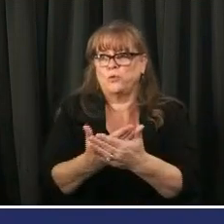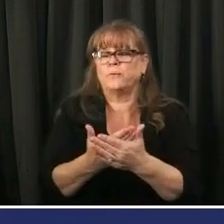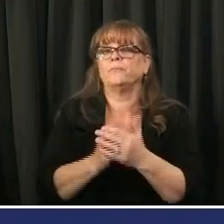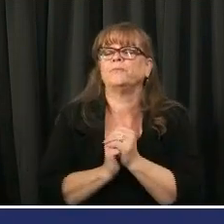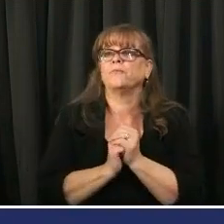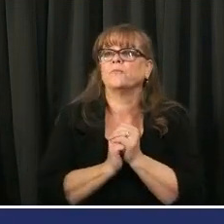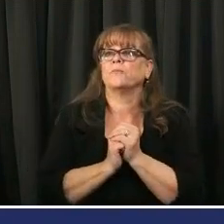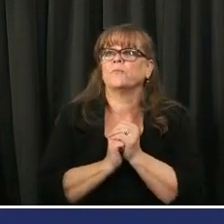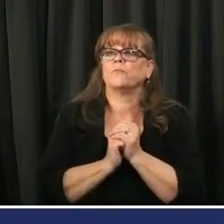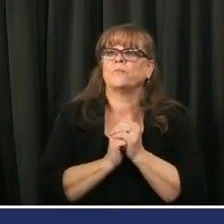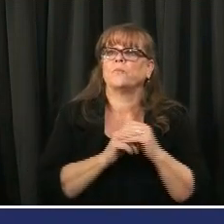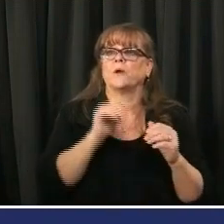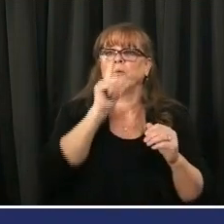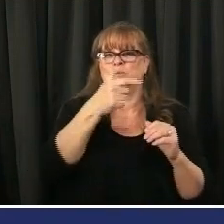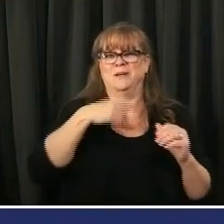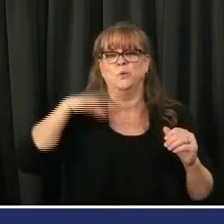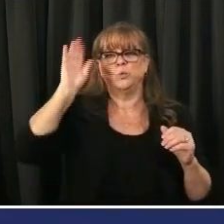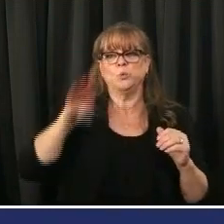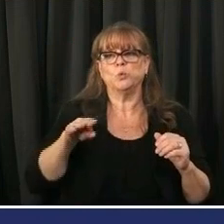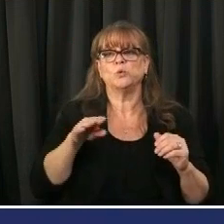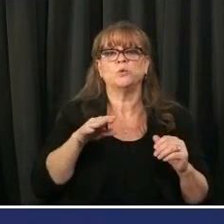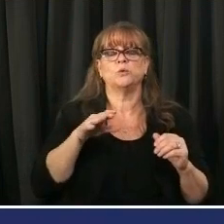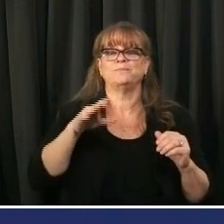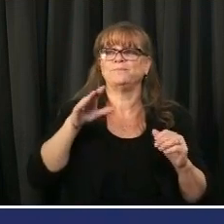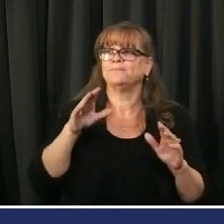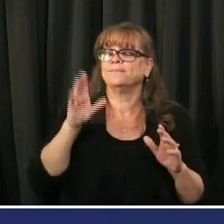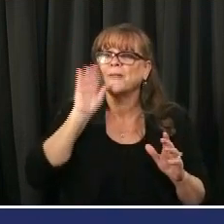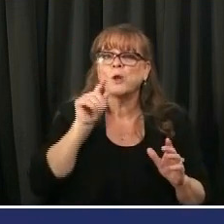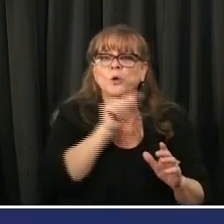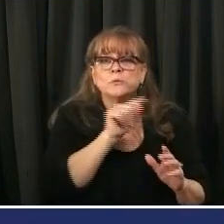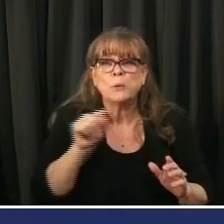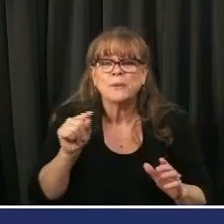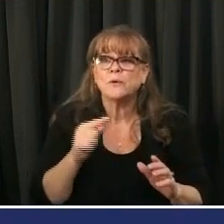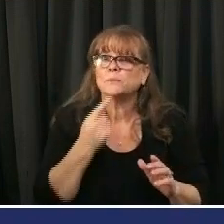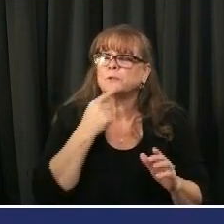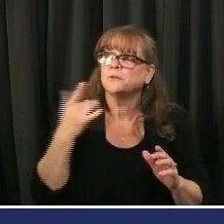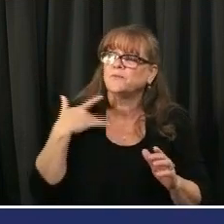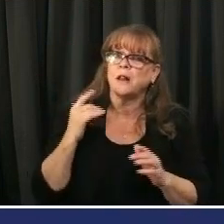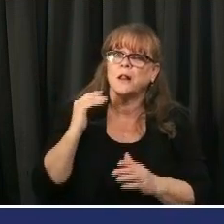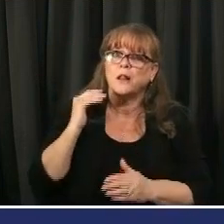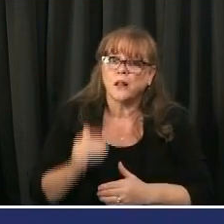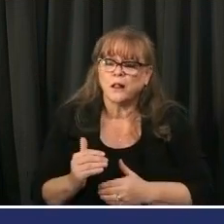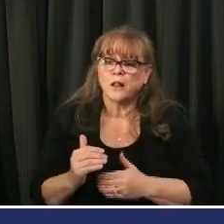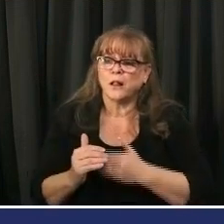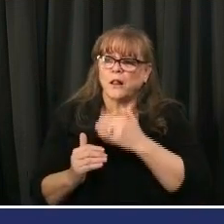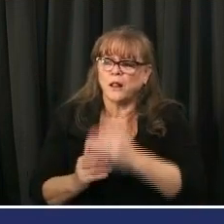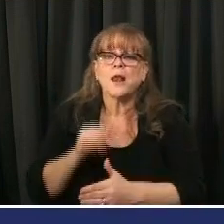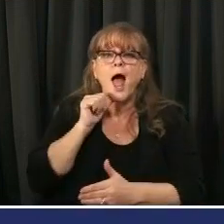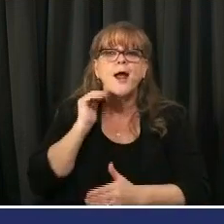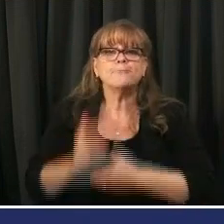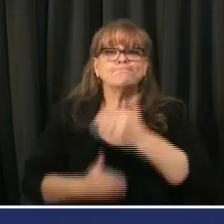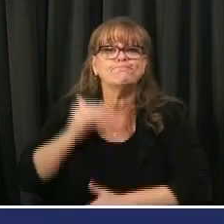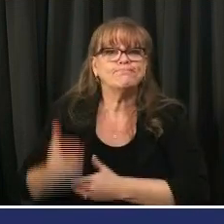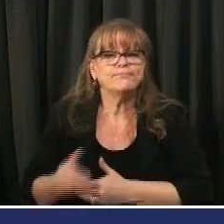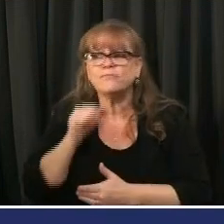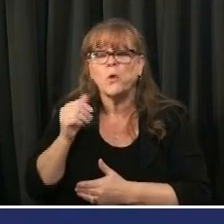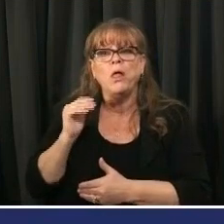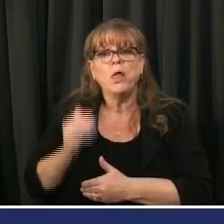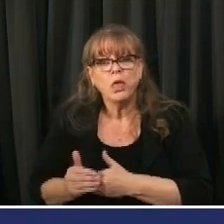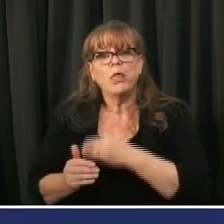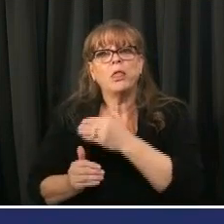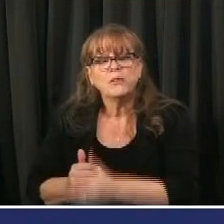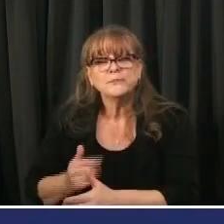that this is a disappointing development, that our vaccine supply will stay in the parameters that I indicated earlier, around 70 to 80,000 a week